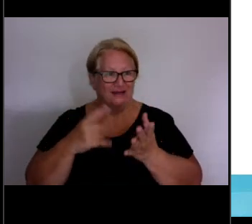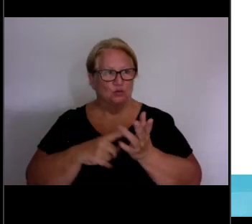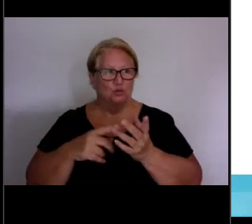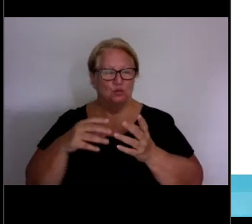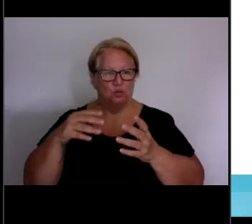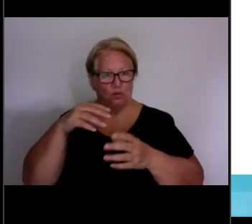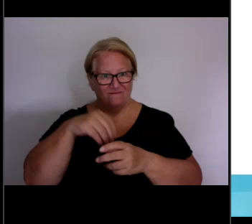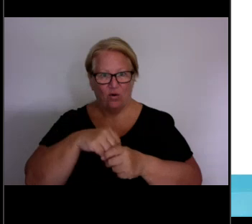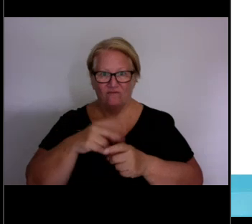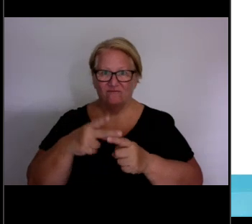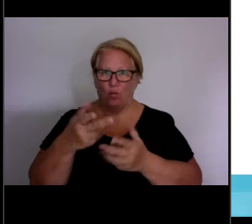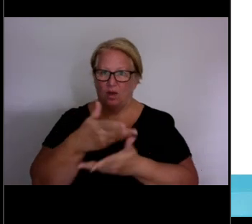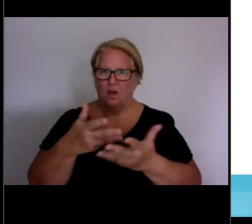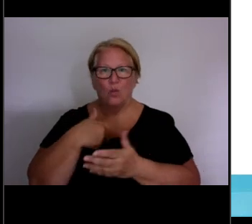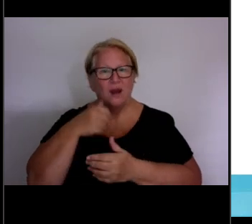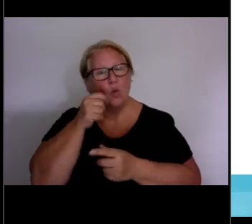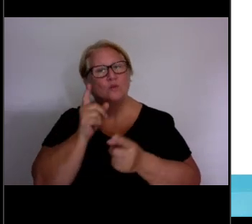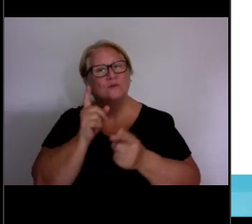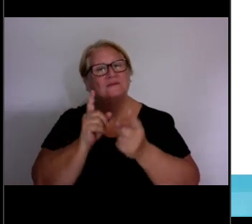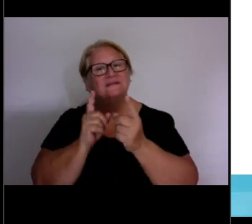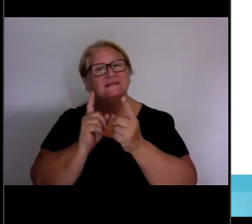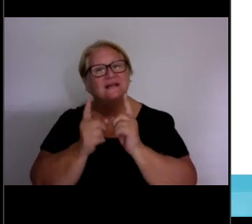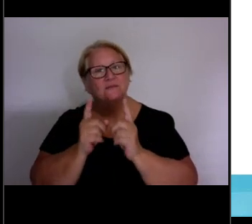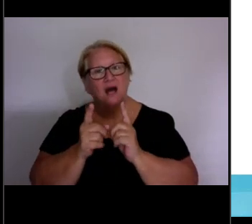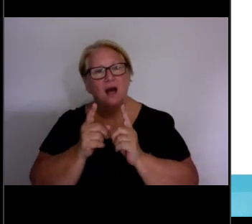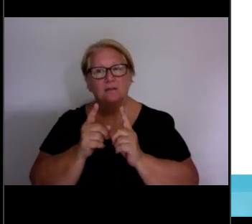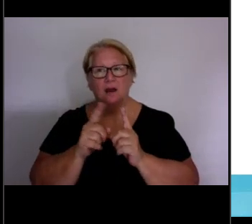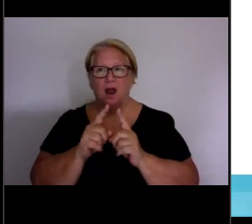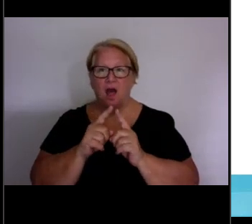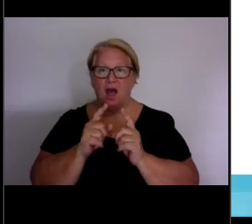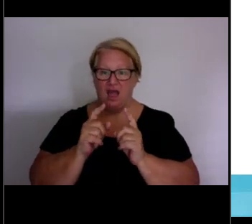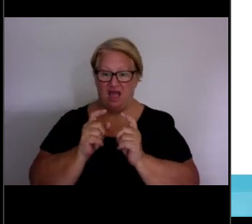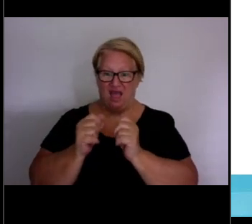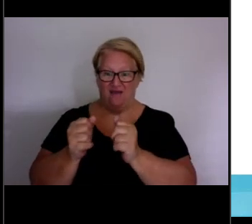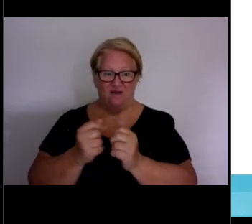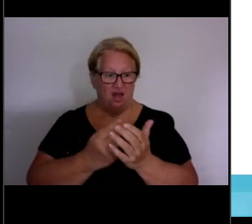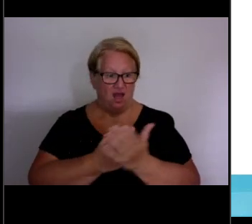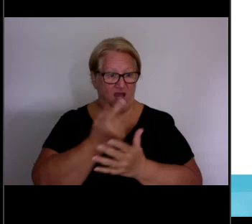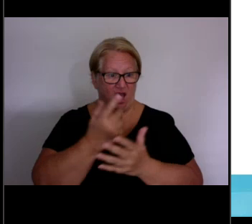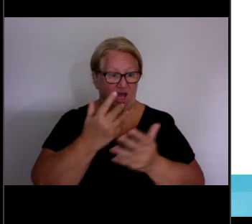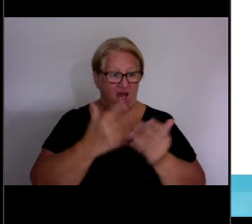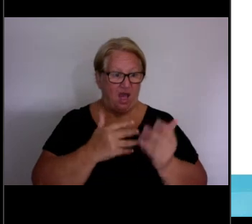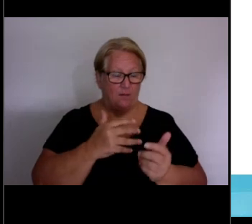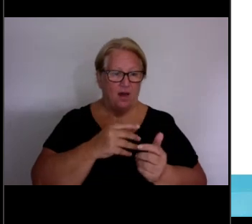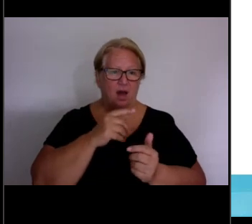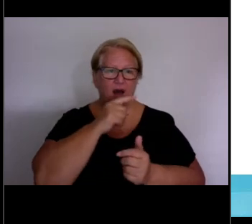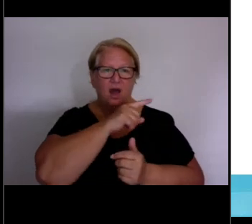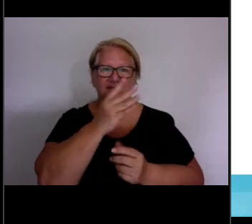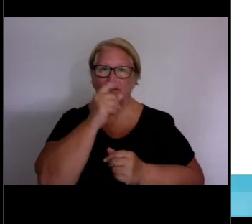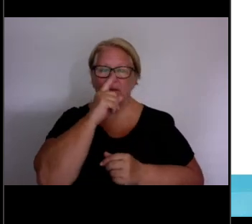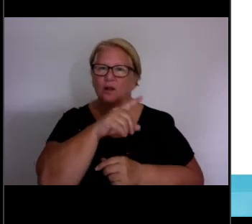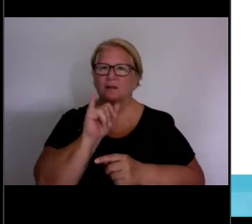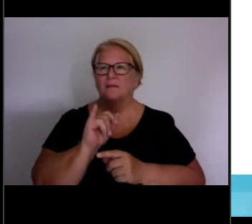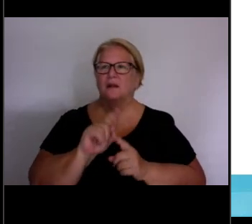circumstances, for example, immediately after an incident of harm, it might take